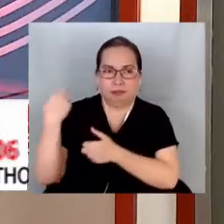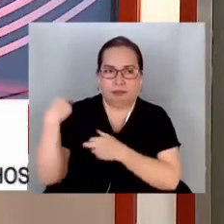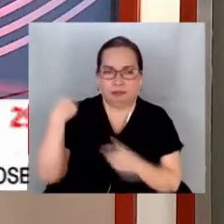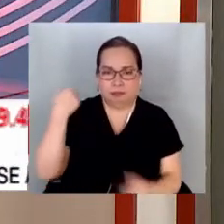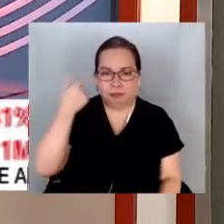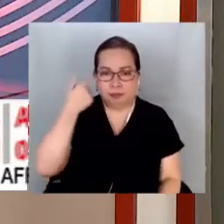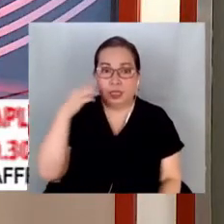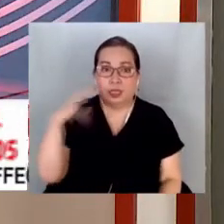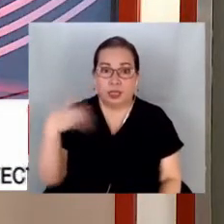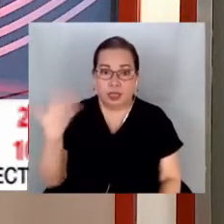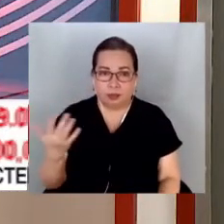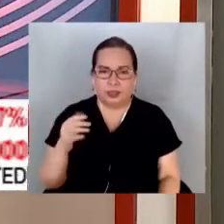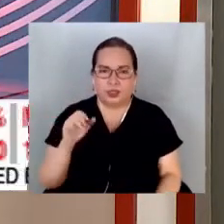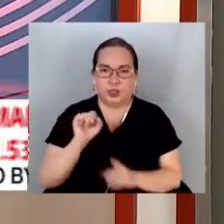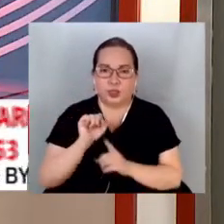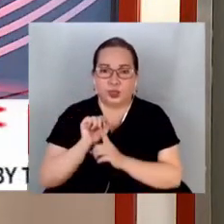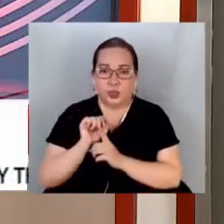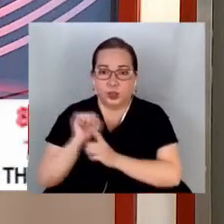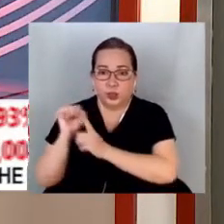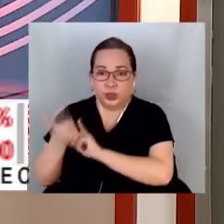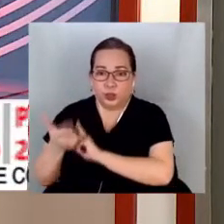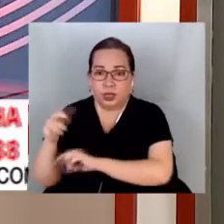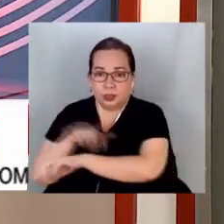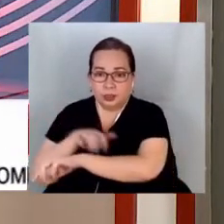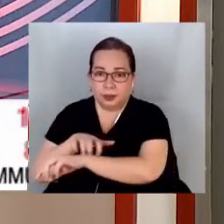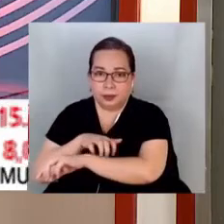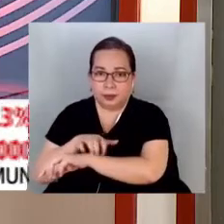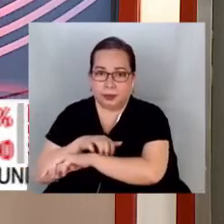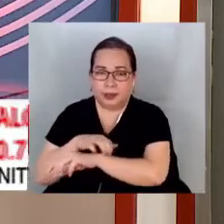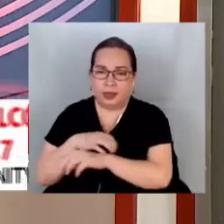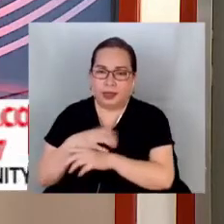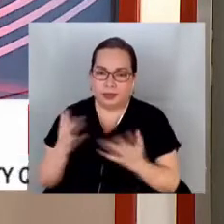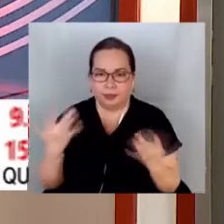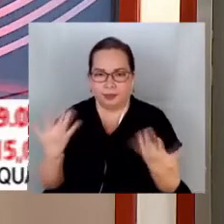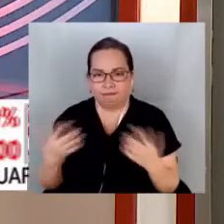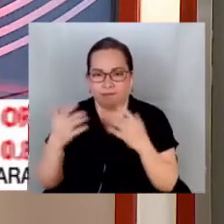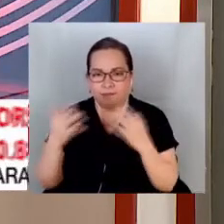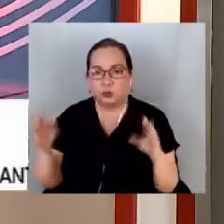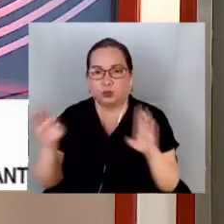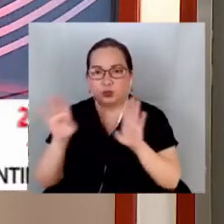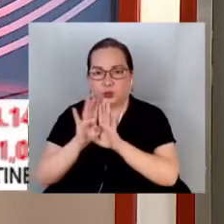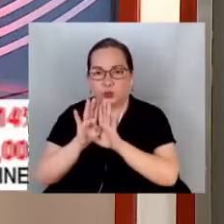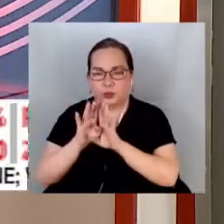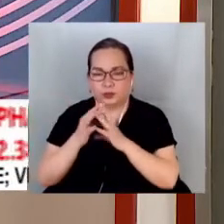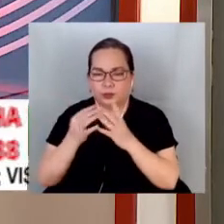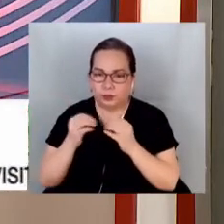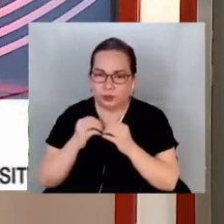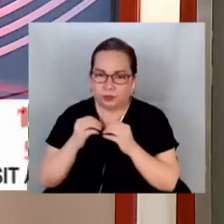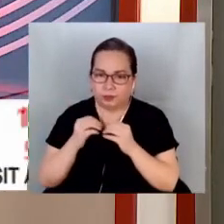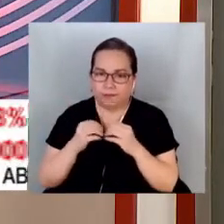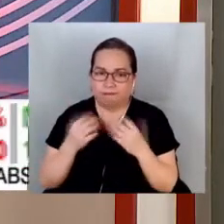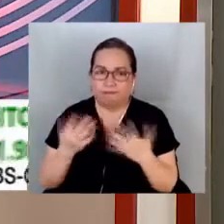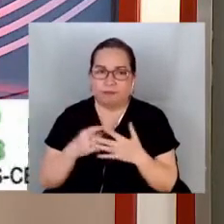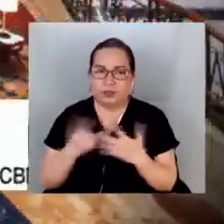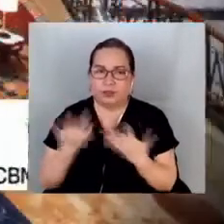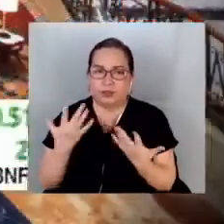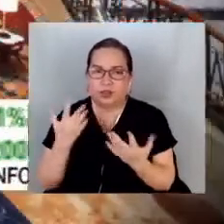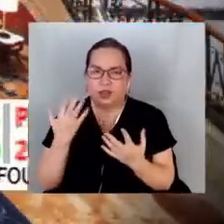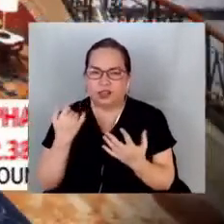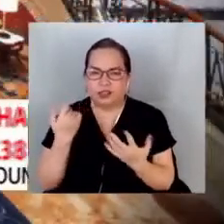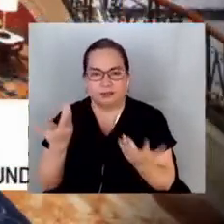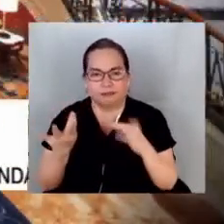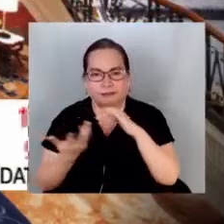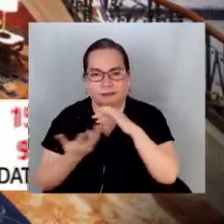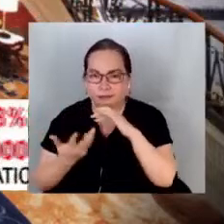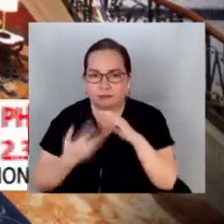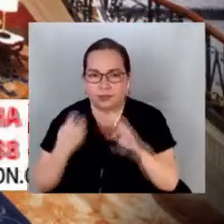its doors temporarily effective February 1st this year, citing the impact of the pandemic on the travel and hospitality